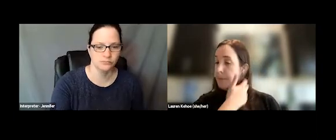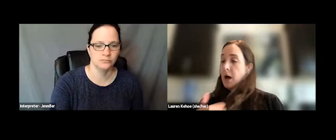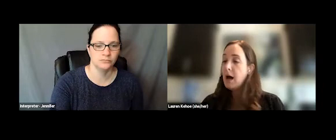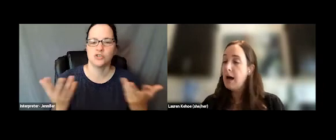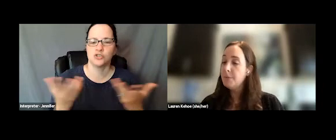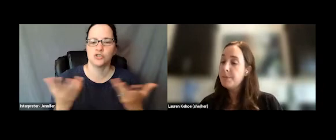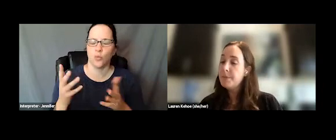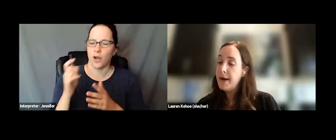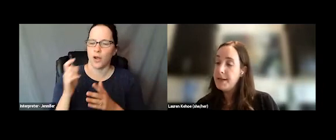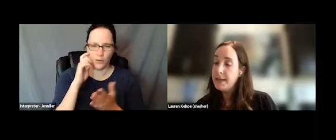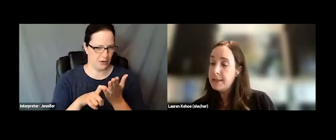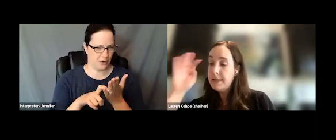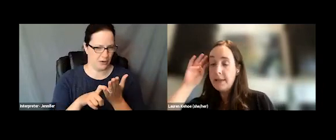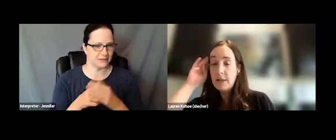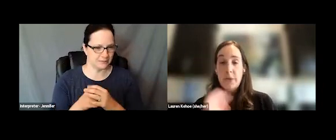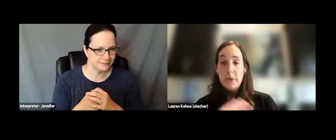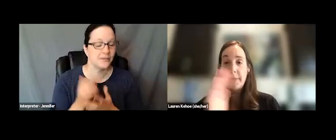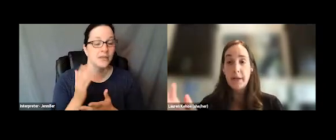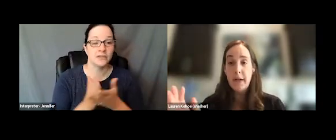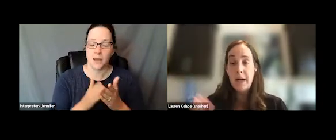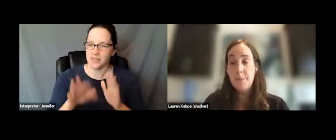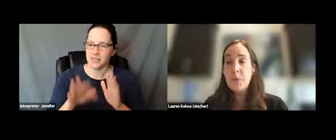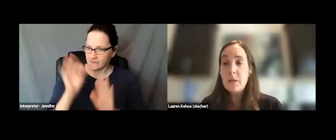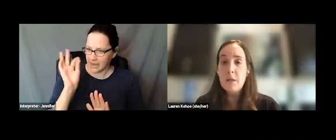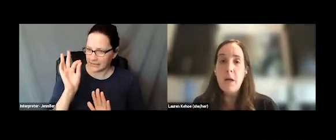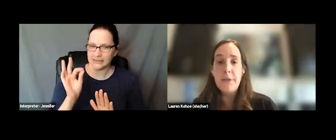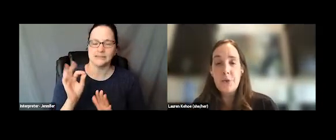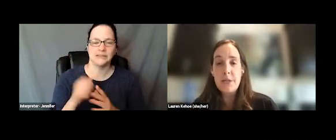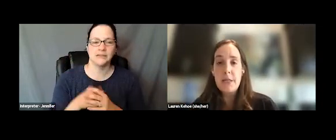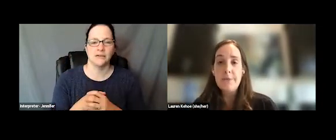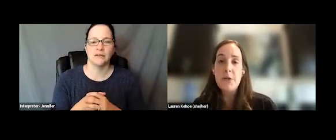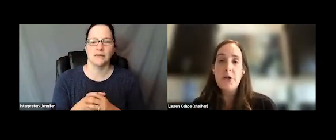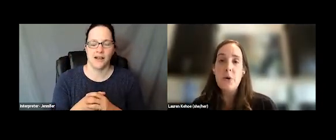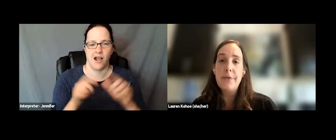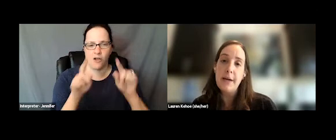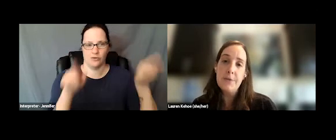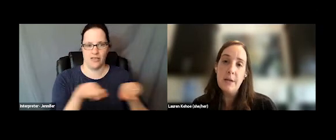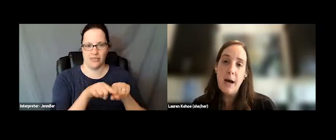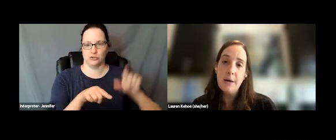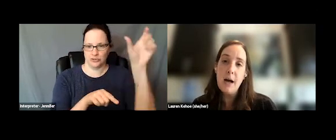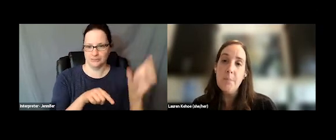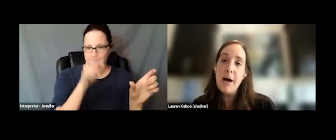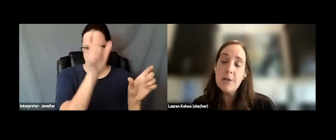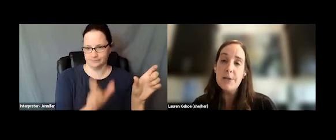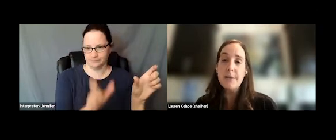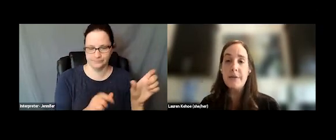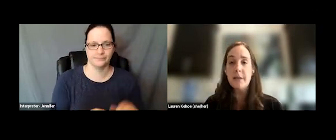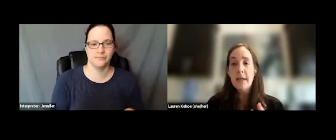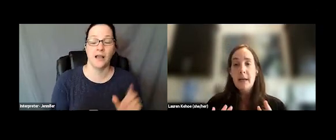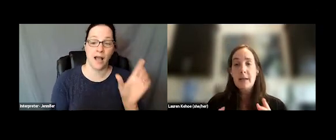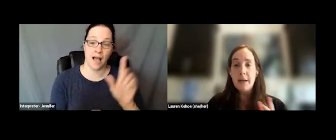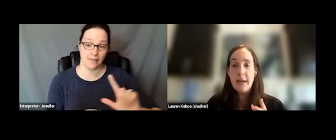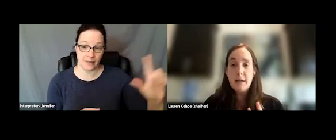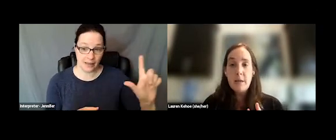Okay, some of the findings include, and they're on the screen here for you on the left column box, are some of